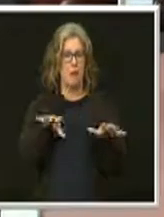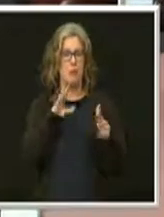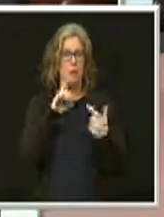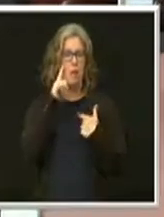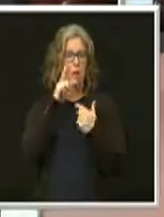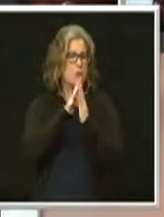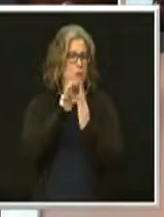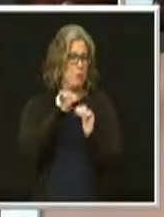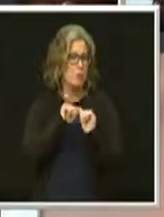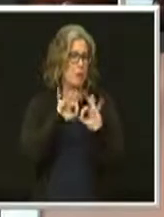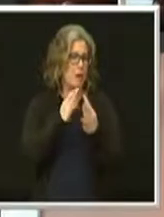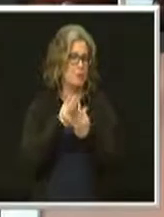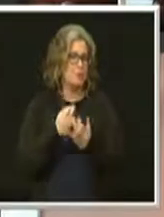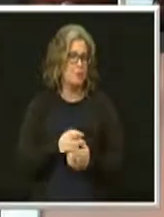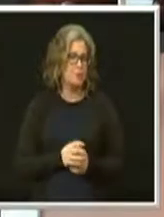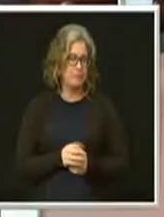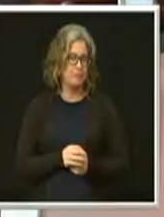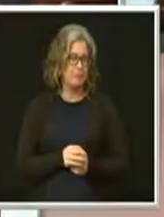and prayers with the family.